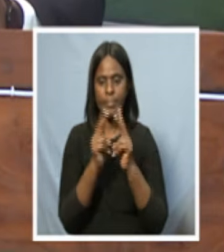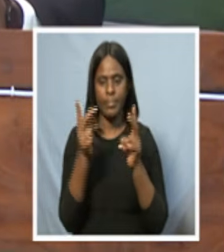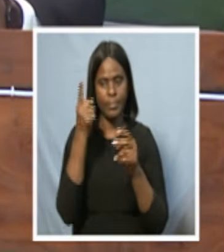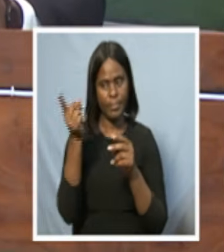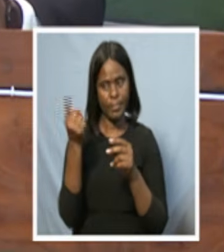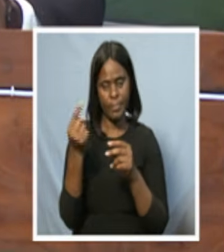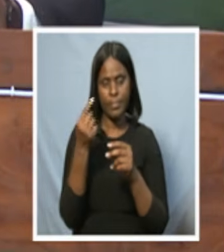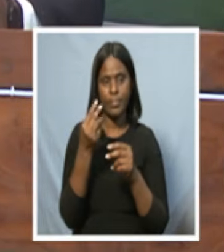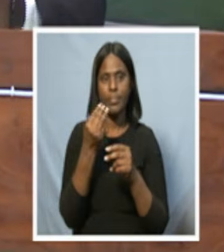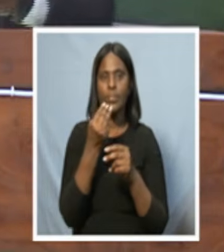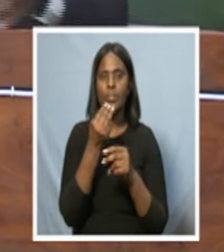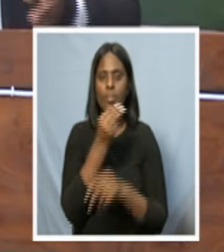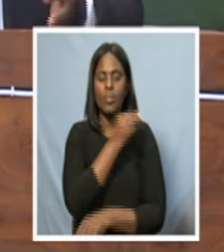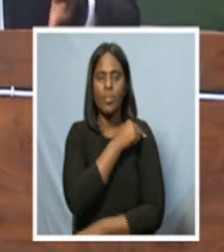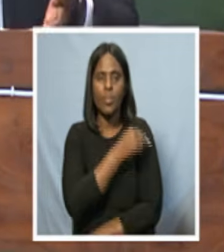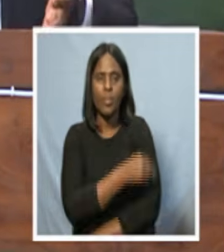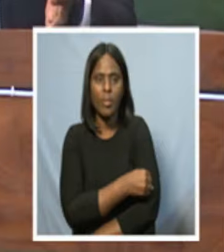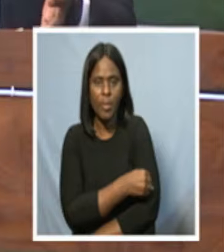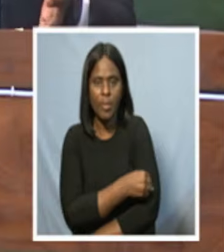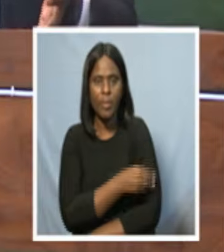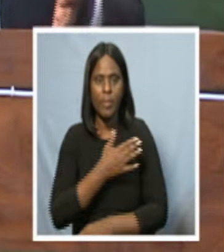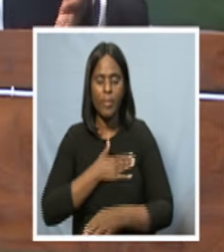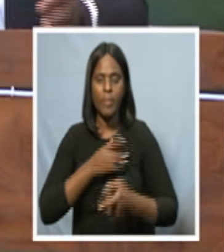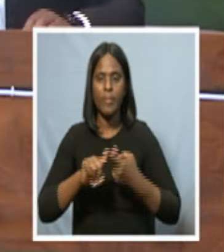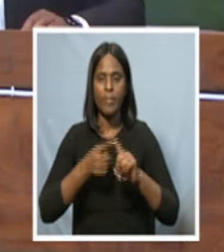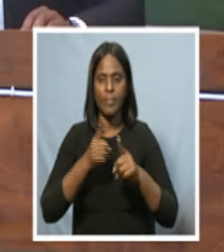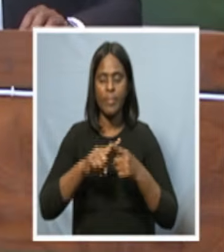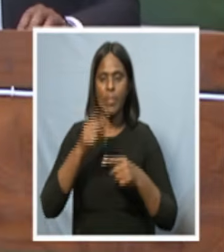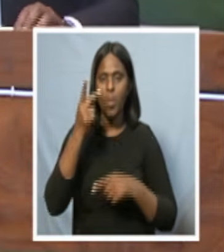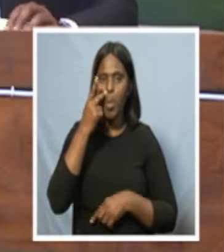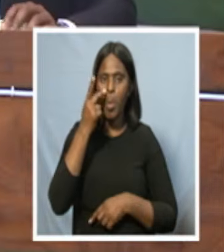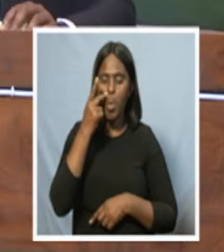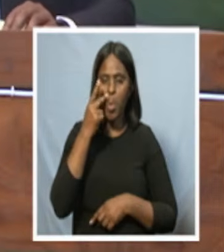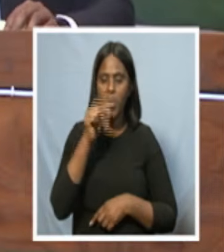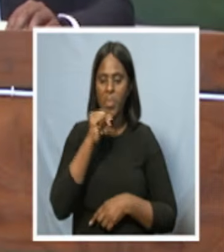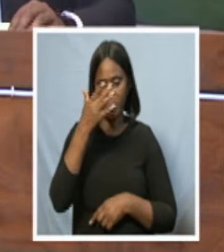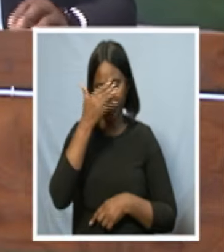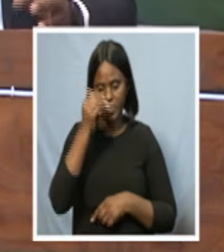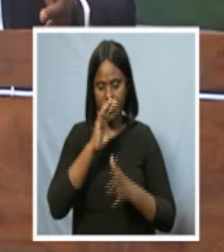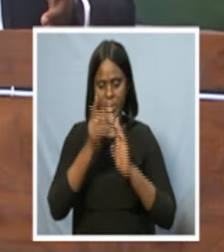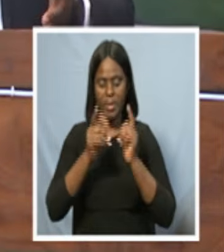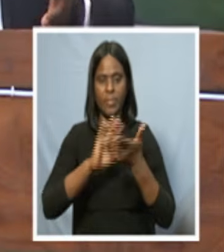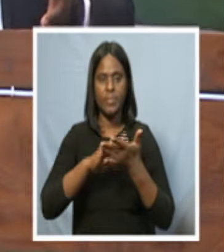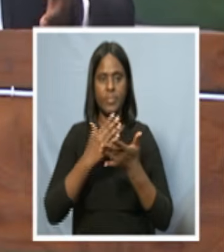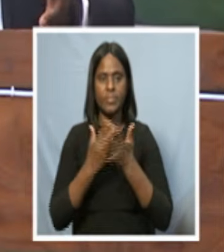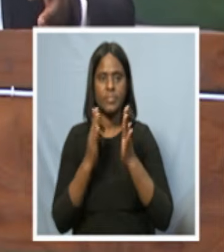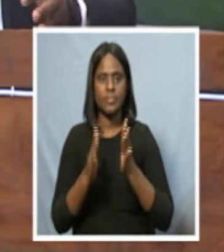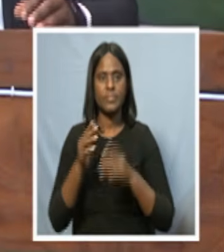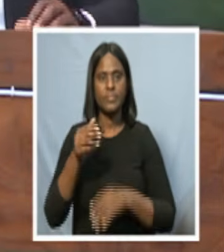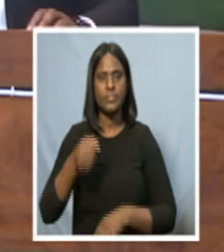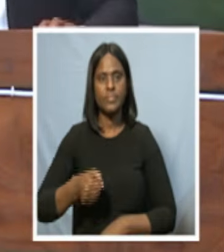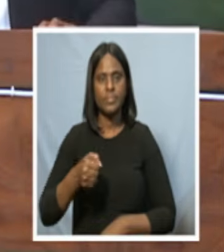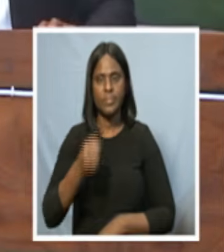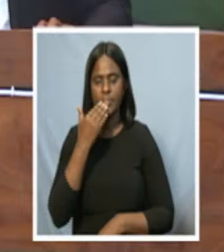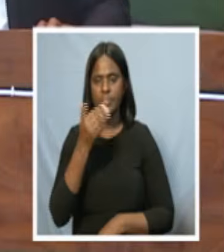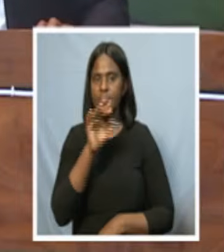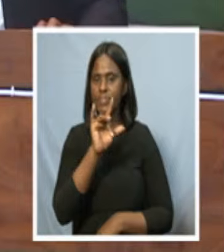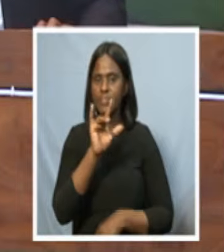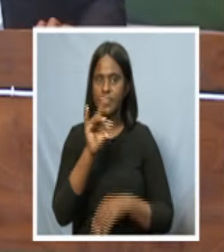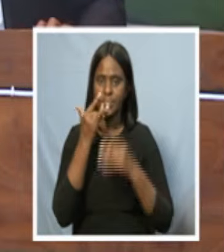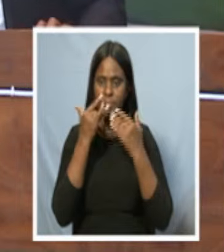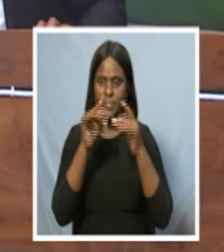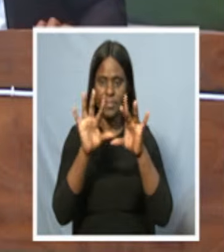me, Talifalila, and of course my colleague Posent and Dovi, not forgetting our sign language interpreter, we say thank you very much